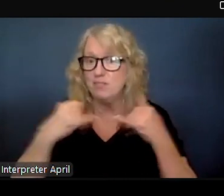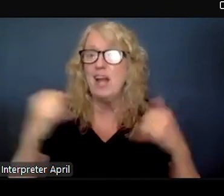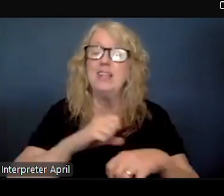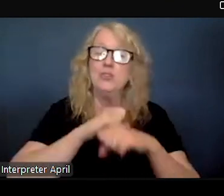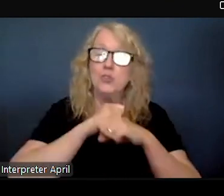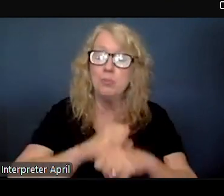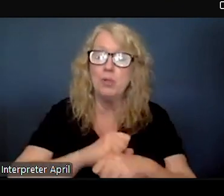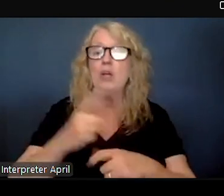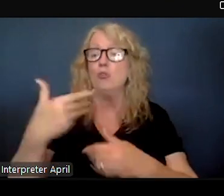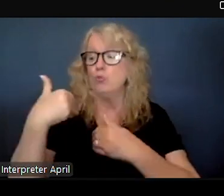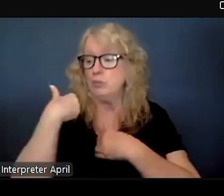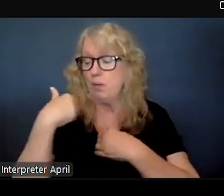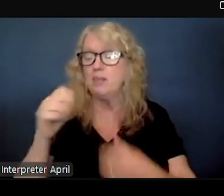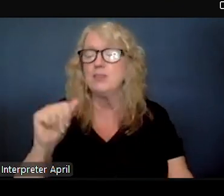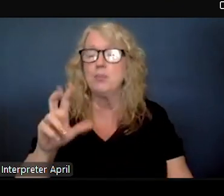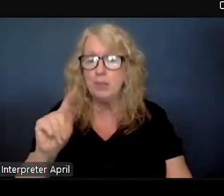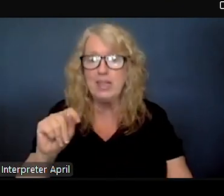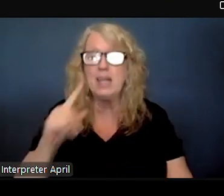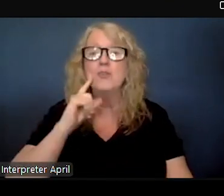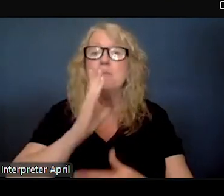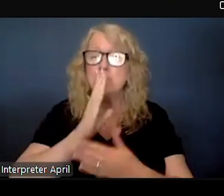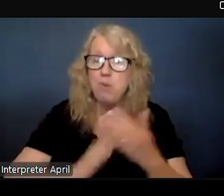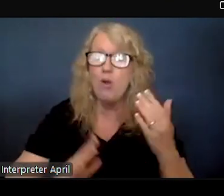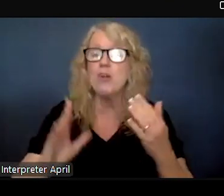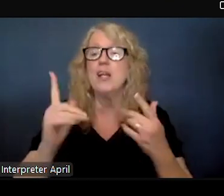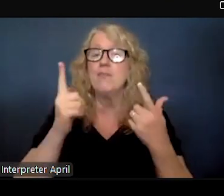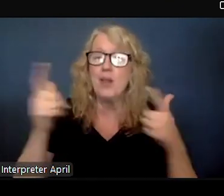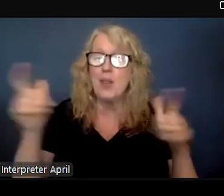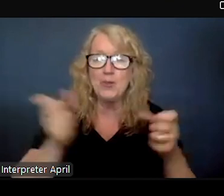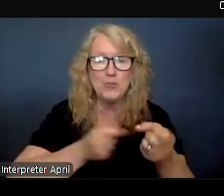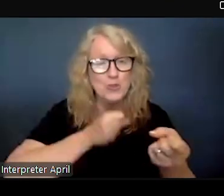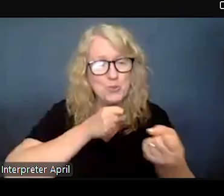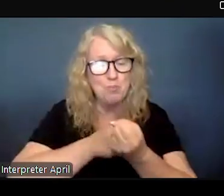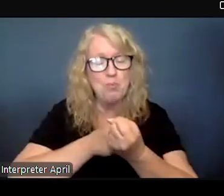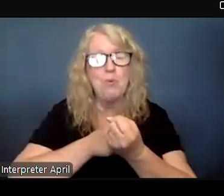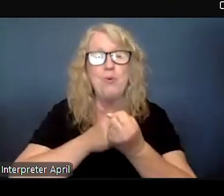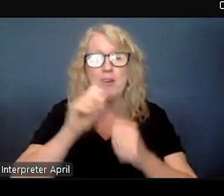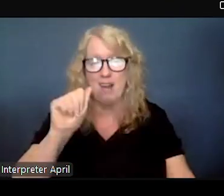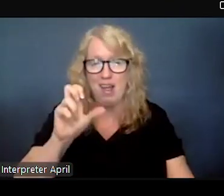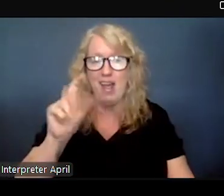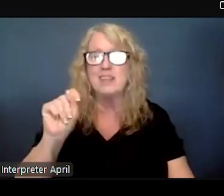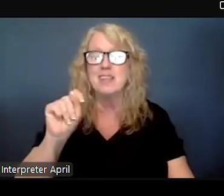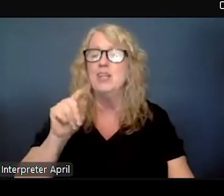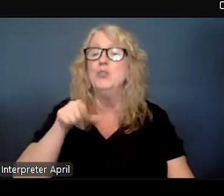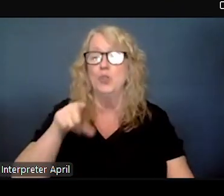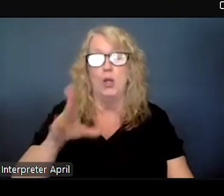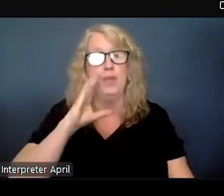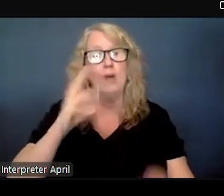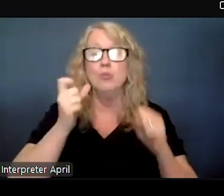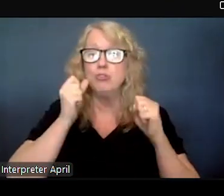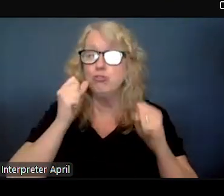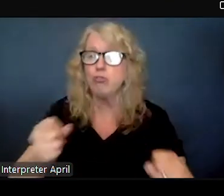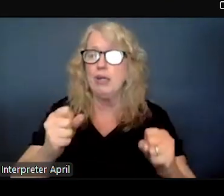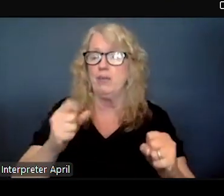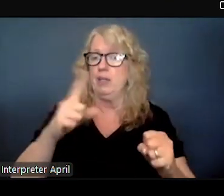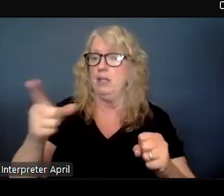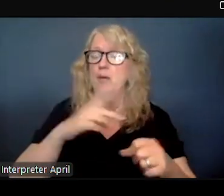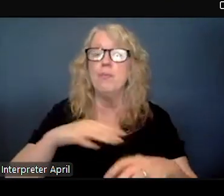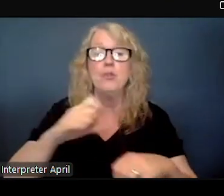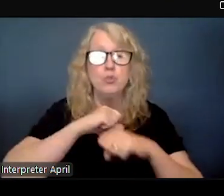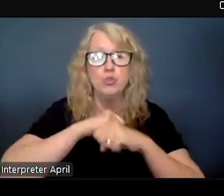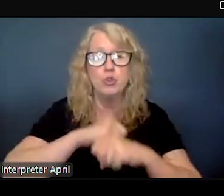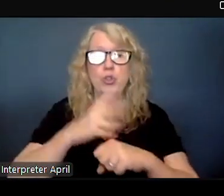Cybersecurity Responsibility Act as part of the larger Support Act package. And this would strengthen the security